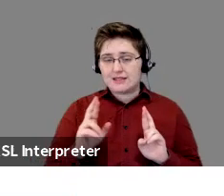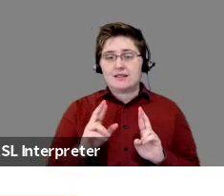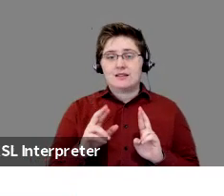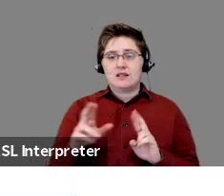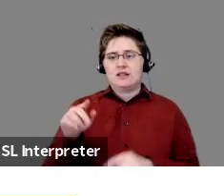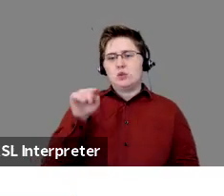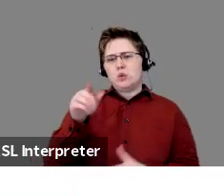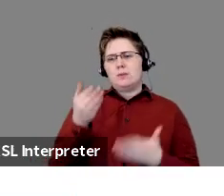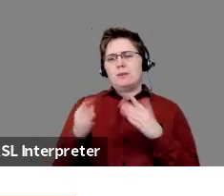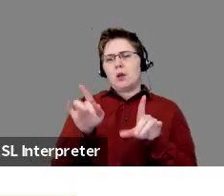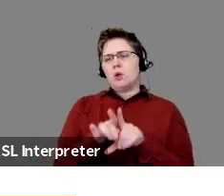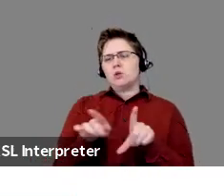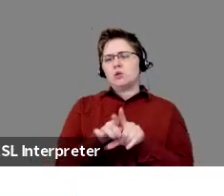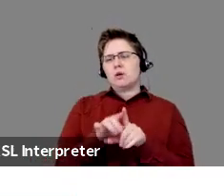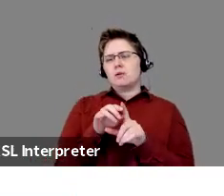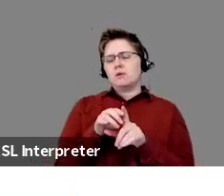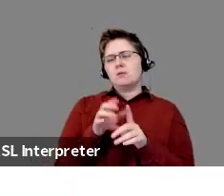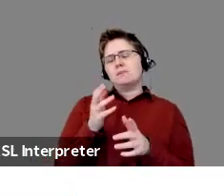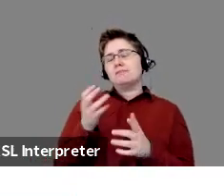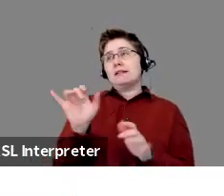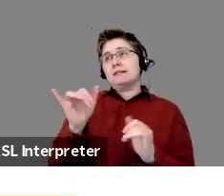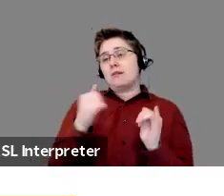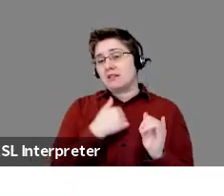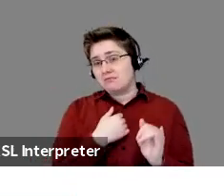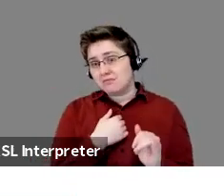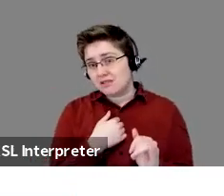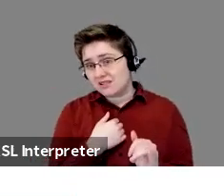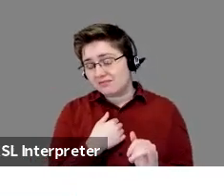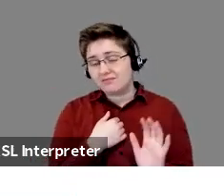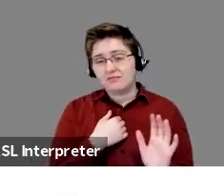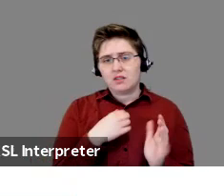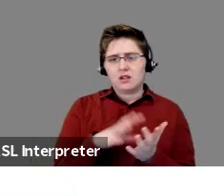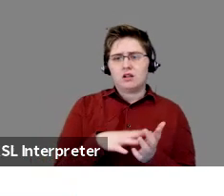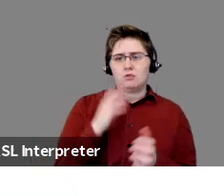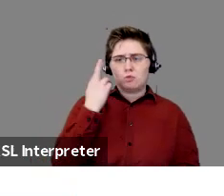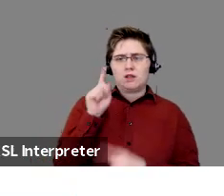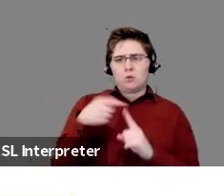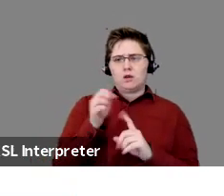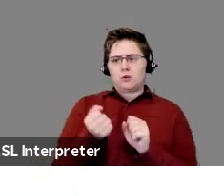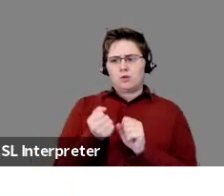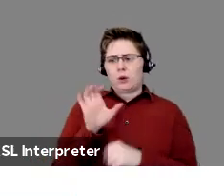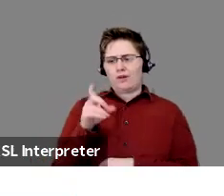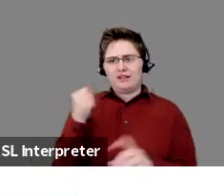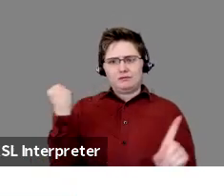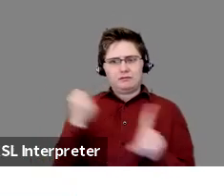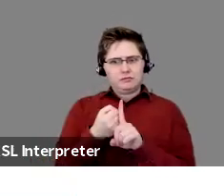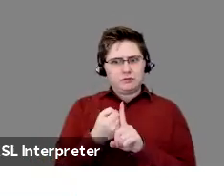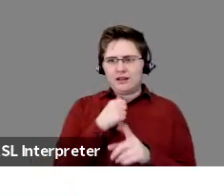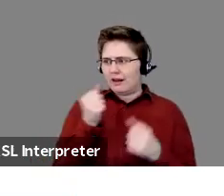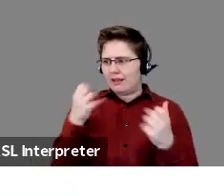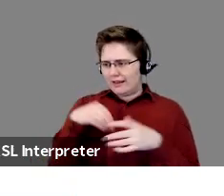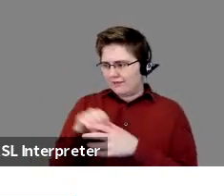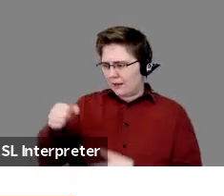might also be the type of person who, like me, has found that when COVID hit, there wasn't a whole lot in that go bag